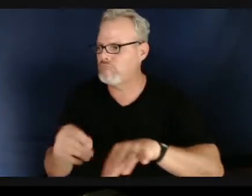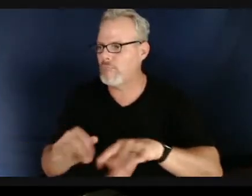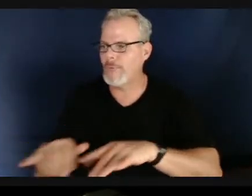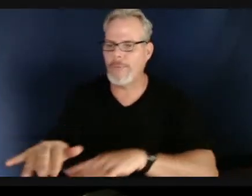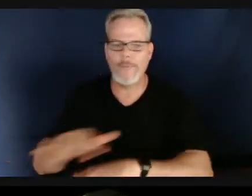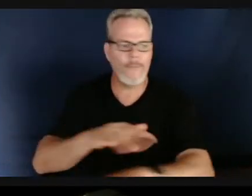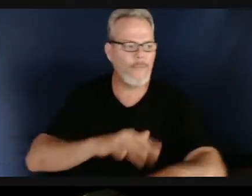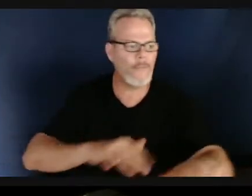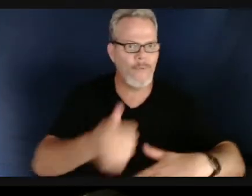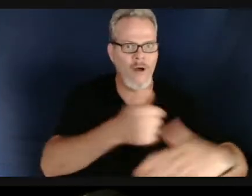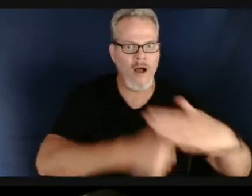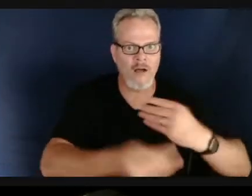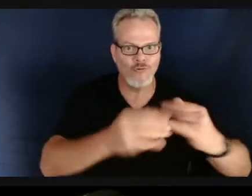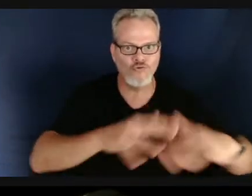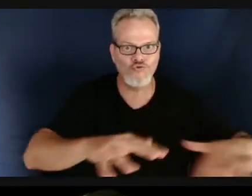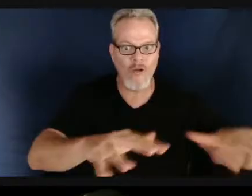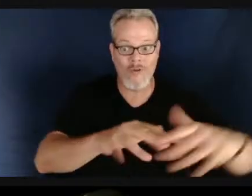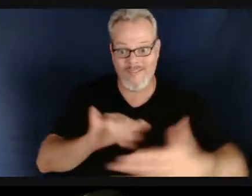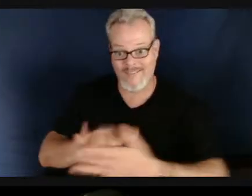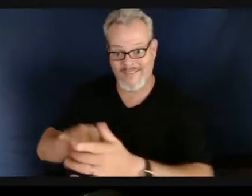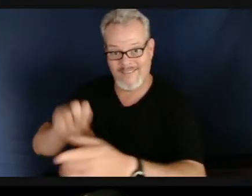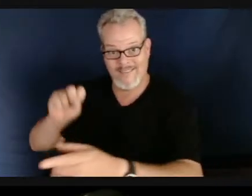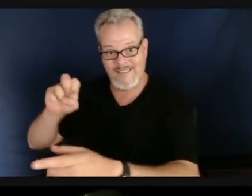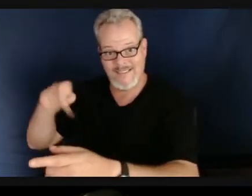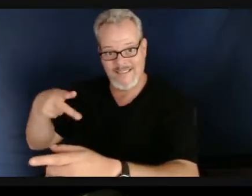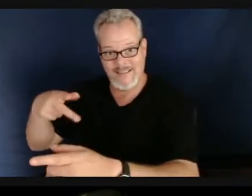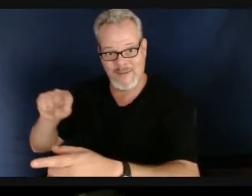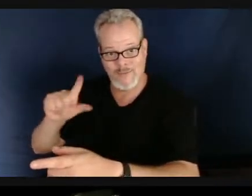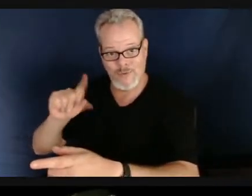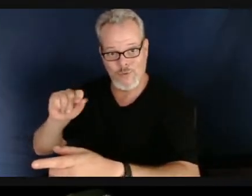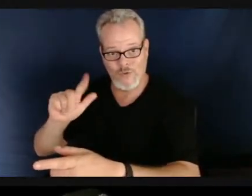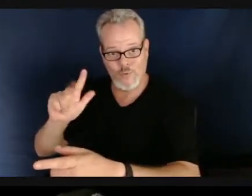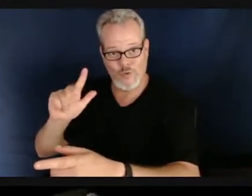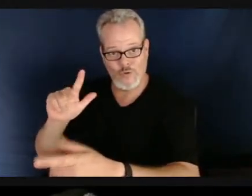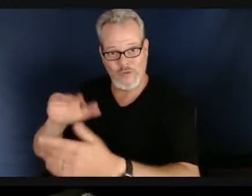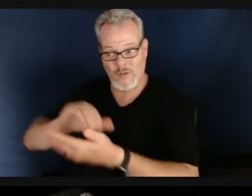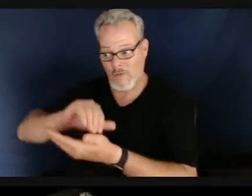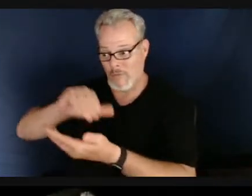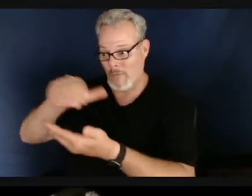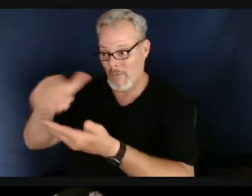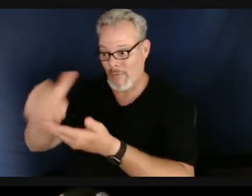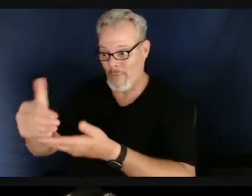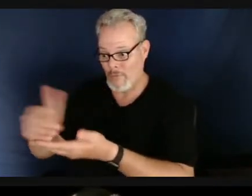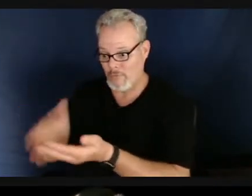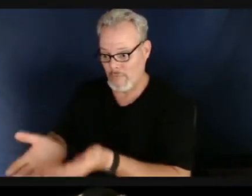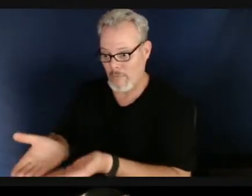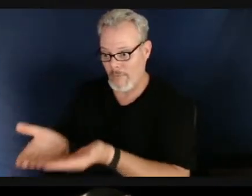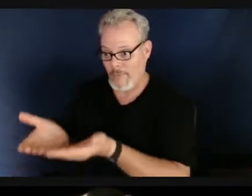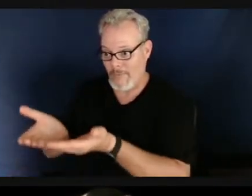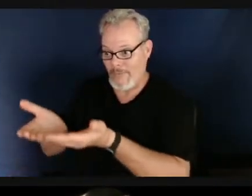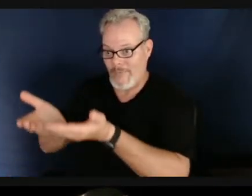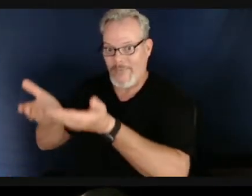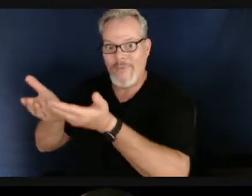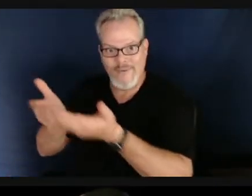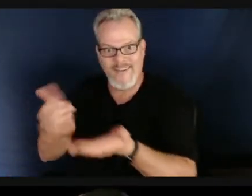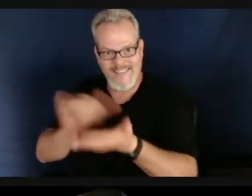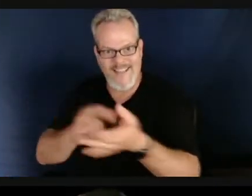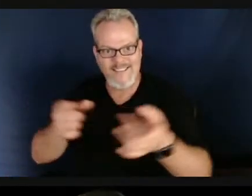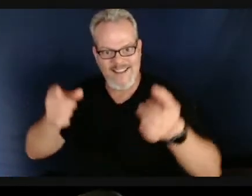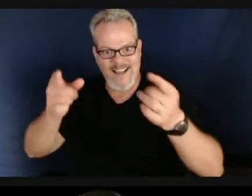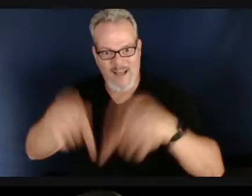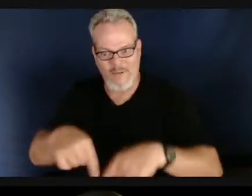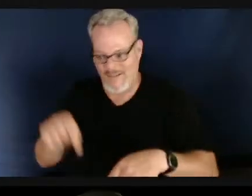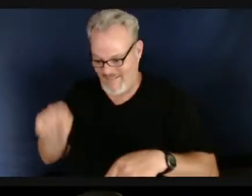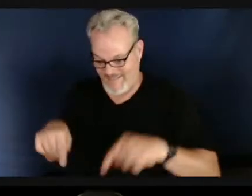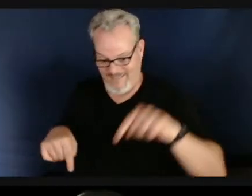We're seeing the September 2023 cones getting picked up by this flow over here. And this is not the only one. Look at the one over here to the side. This one's